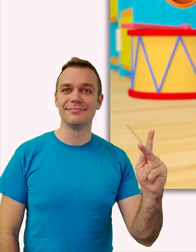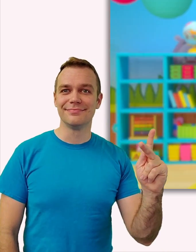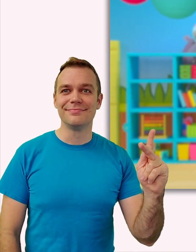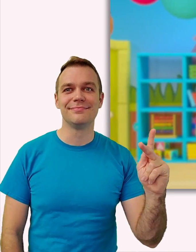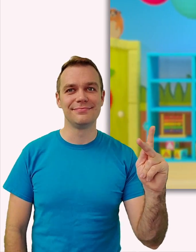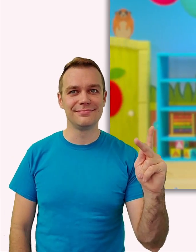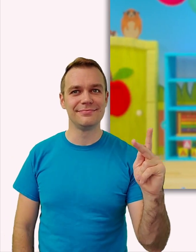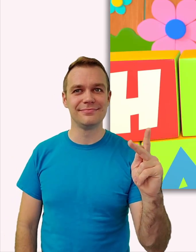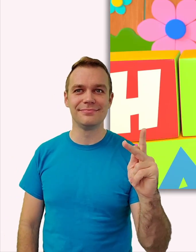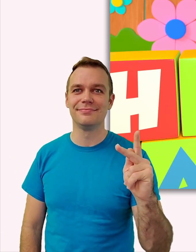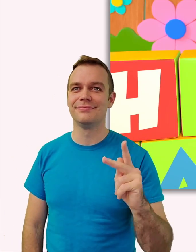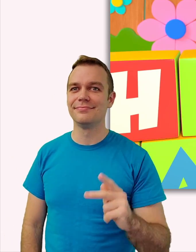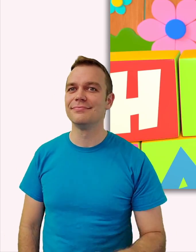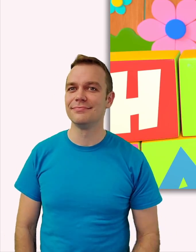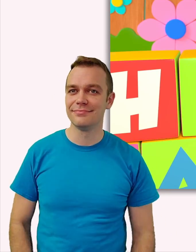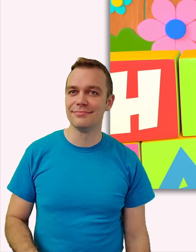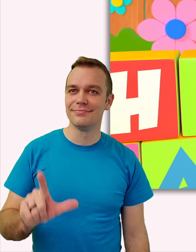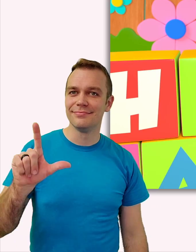K